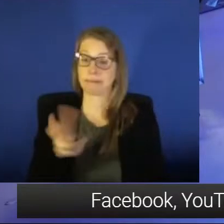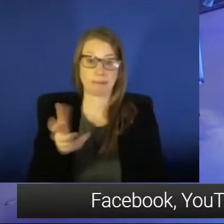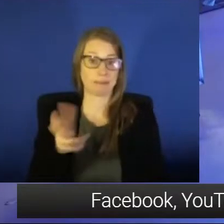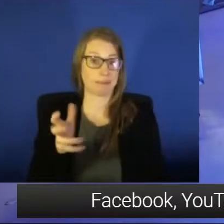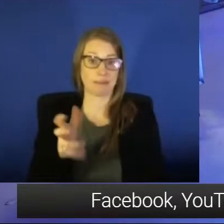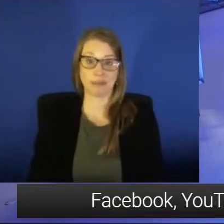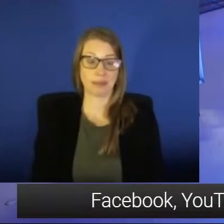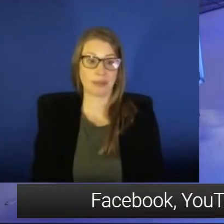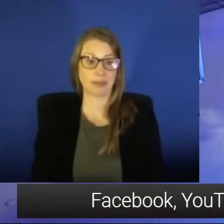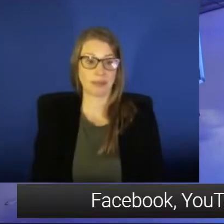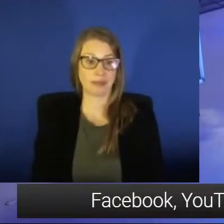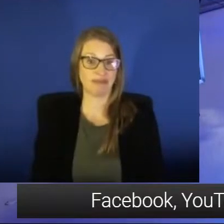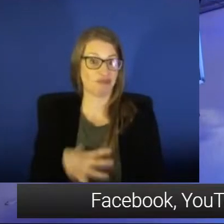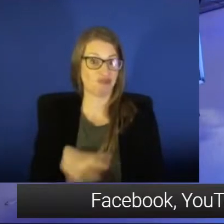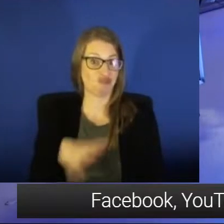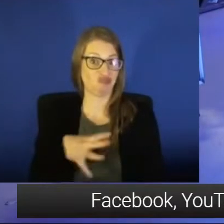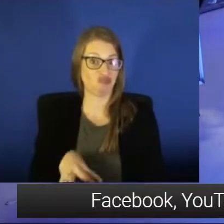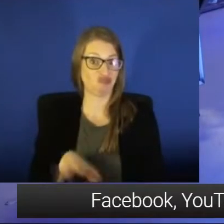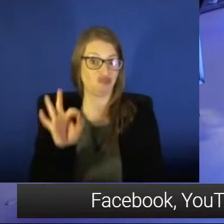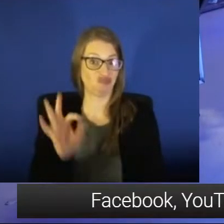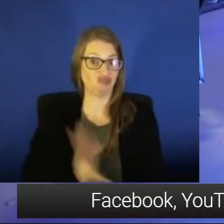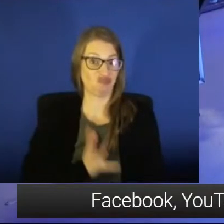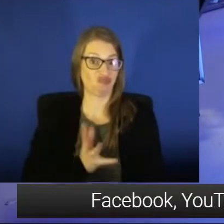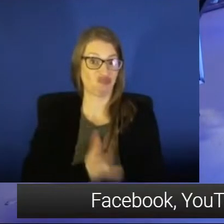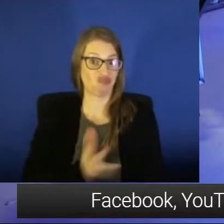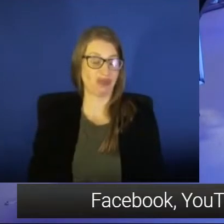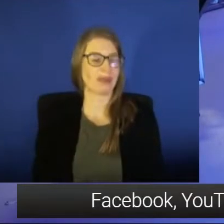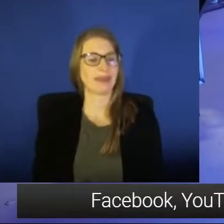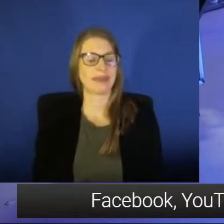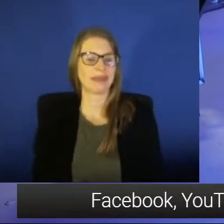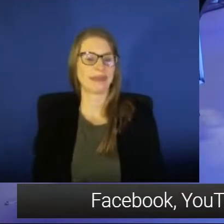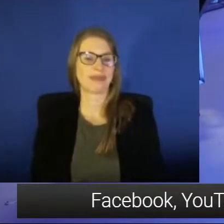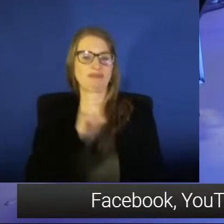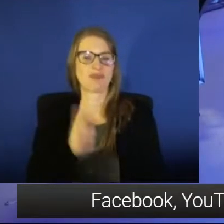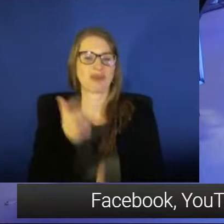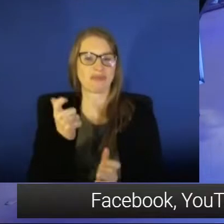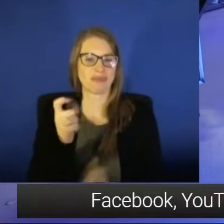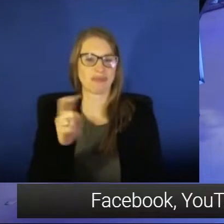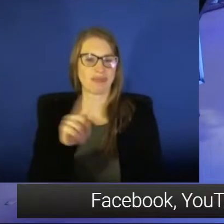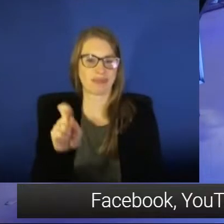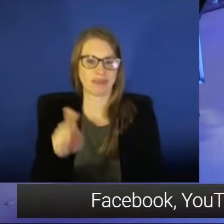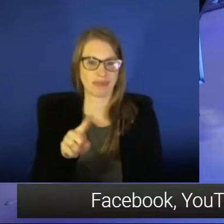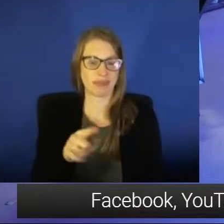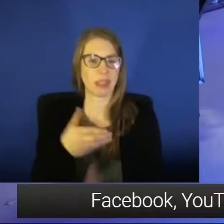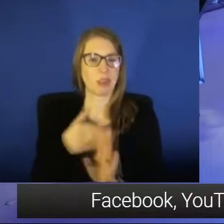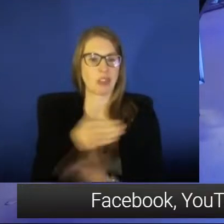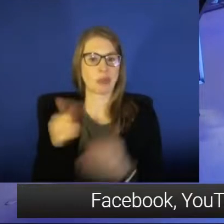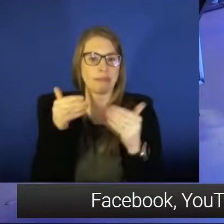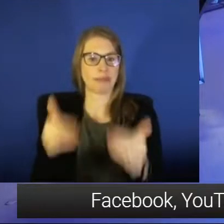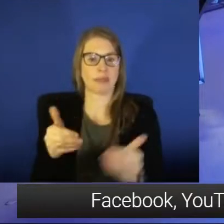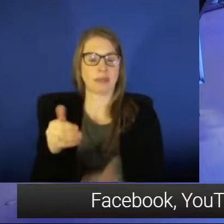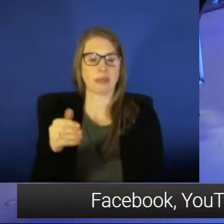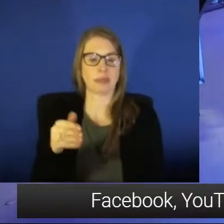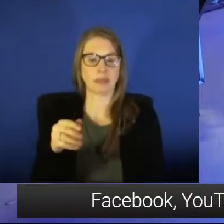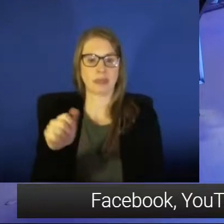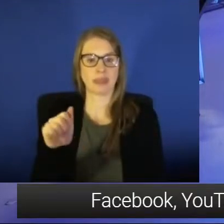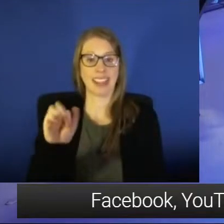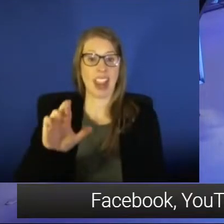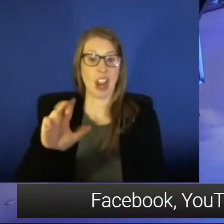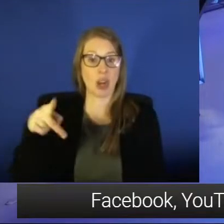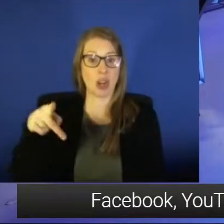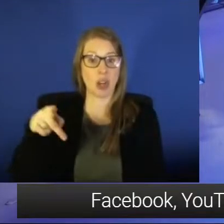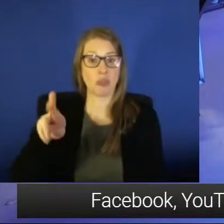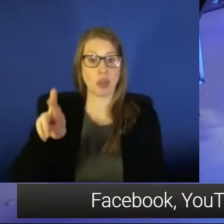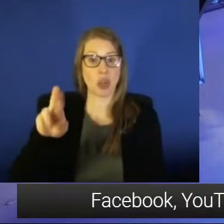Covers up the facial. Good look. It's a good look. Okay, Lindell, another quick question before we move on. Do air purifiers help with these